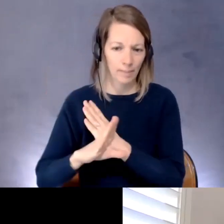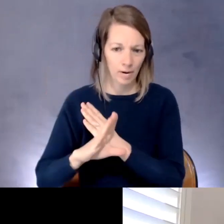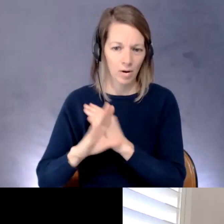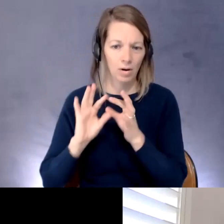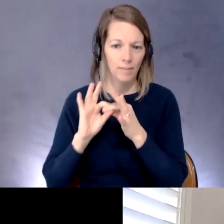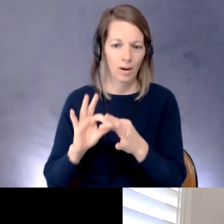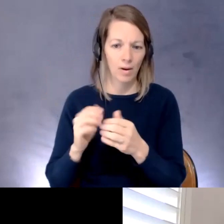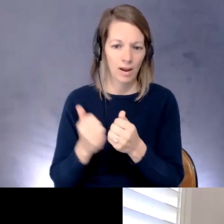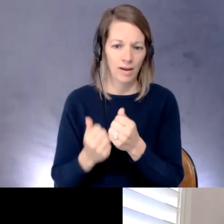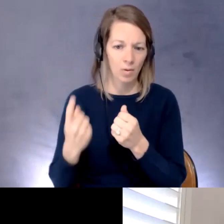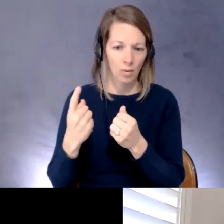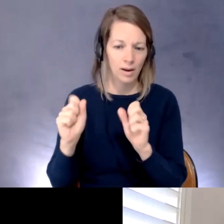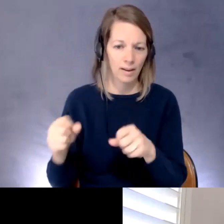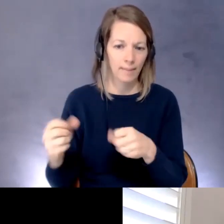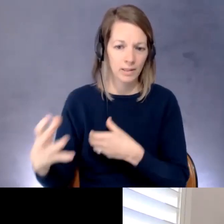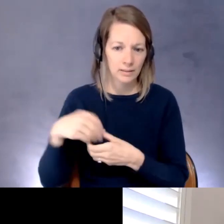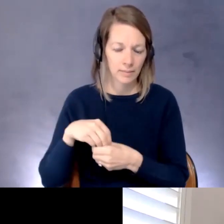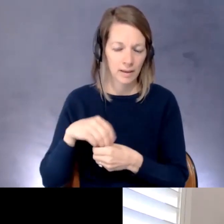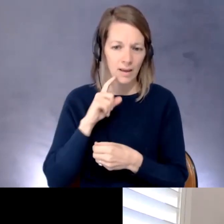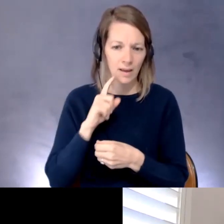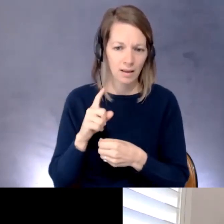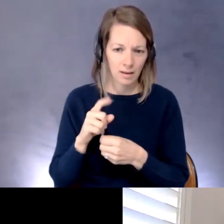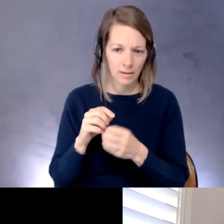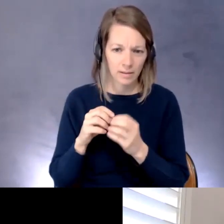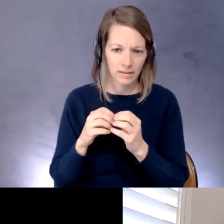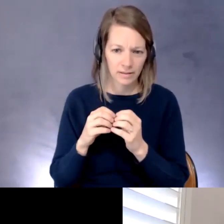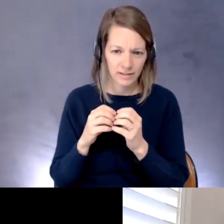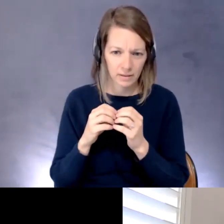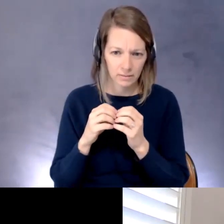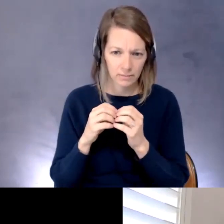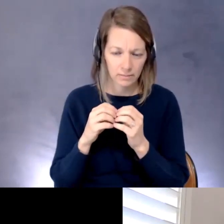can participate in helping the end of this public health